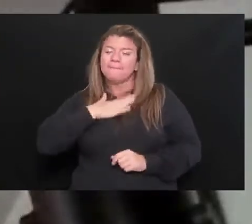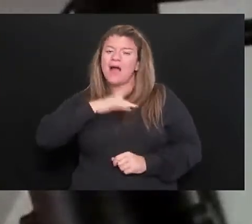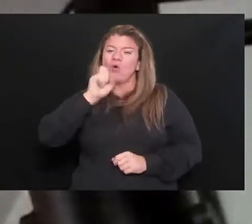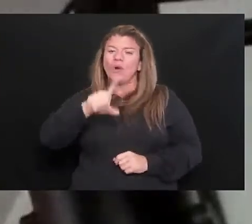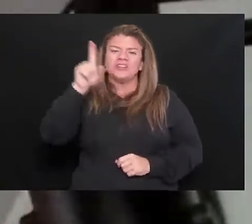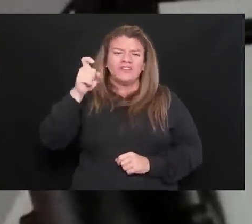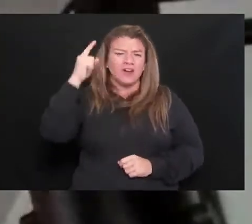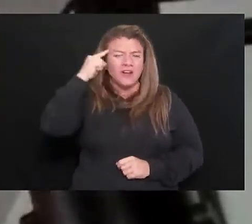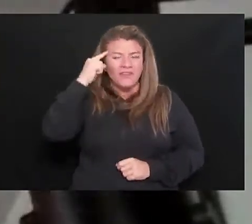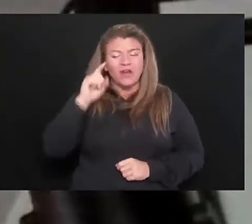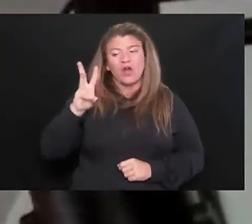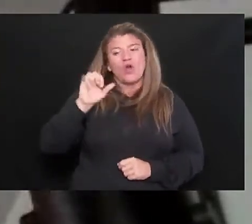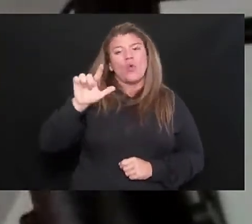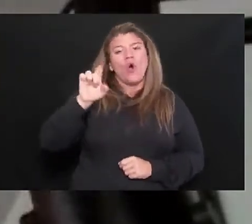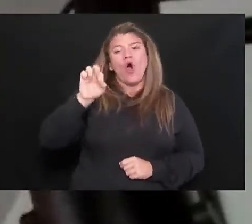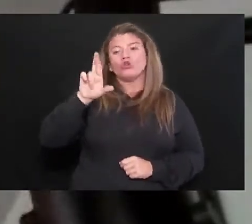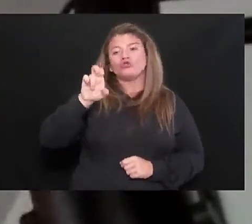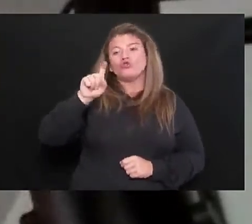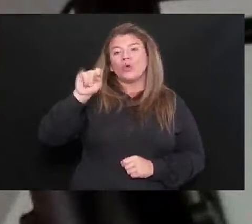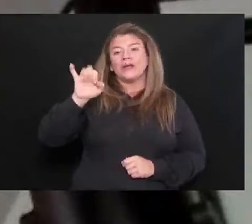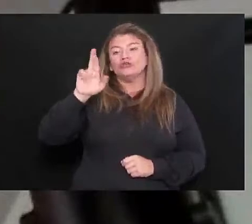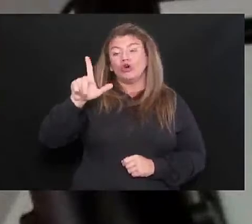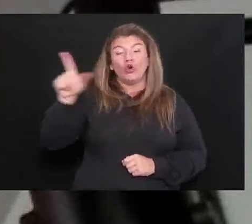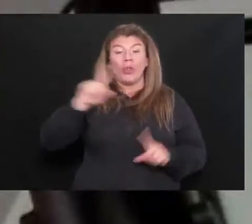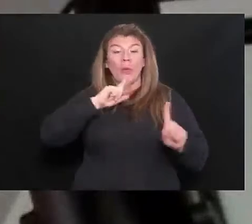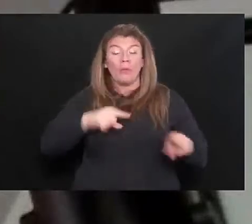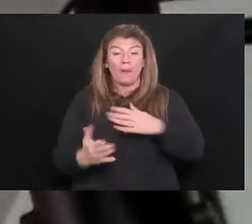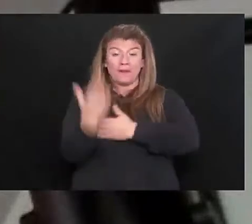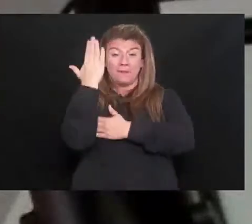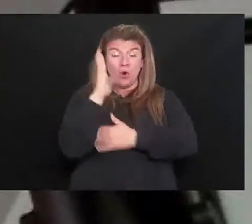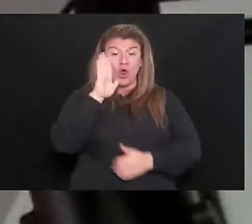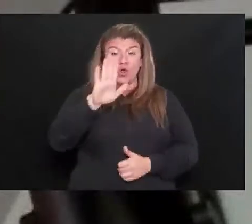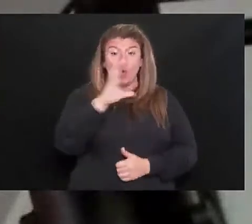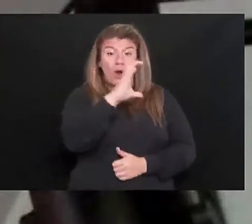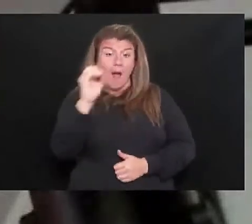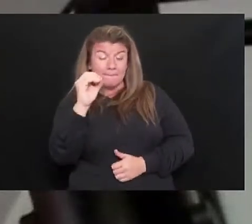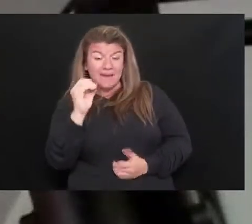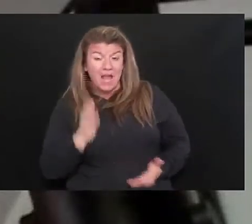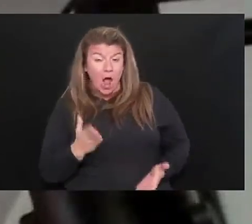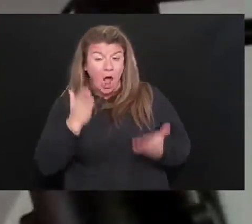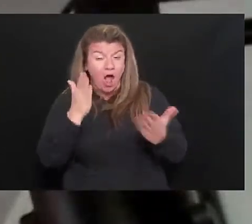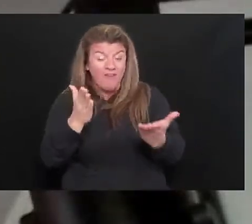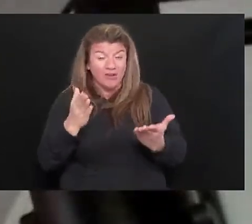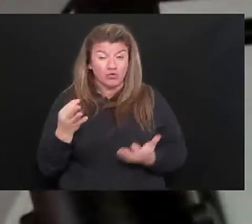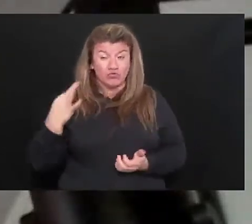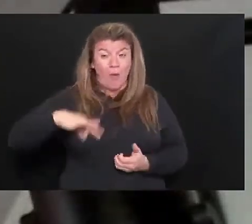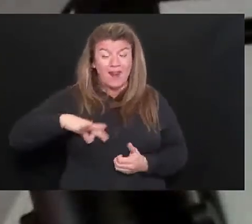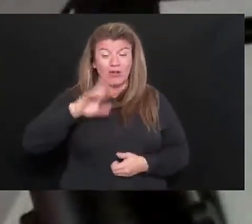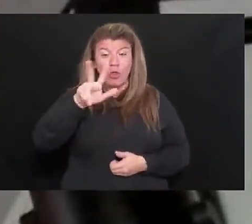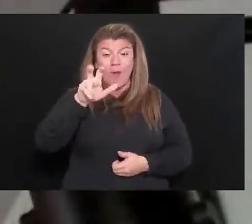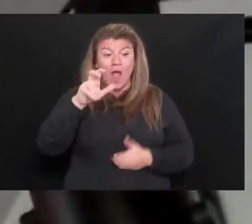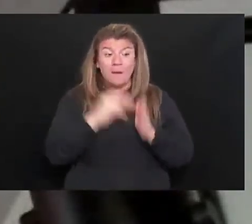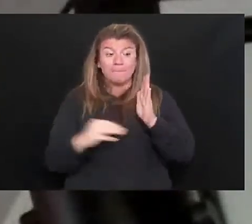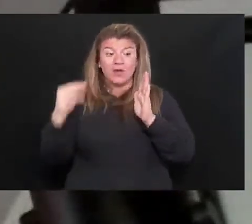The Wall Street Journal reported this morning that your company's offered Credit Suisse $300 million